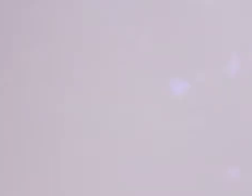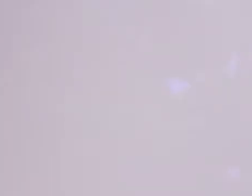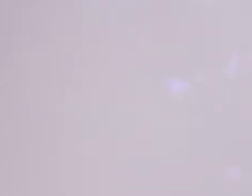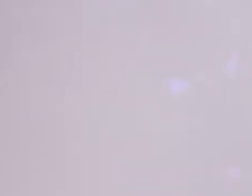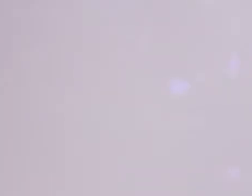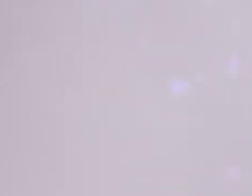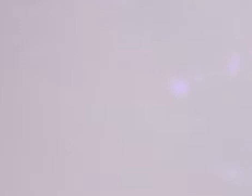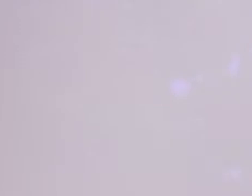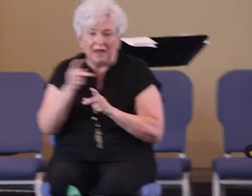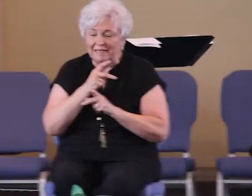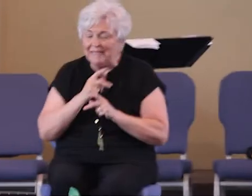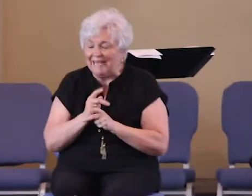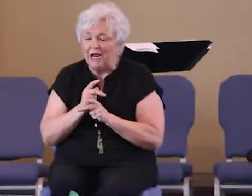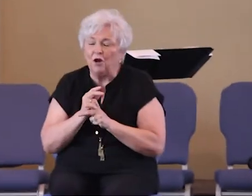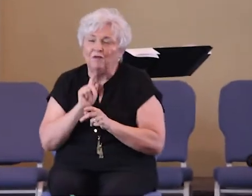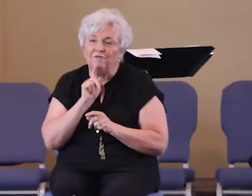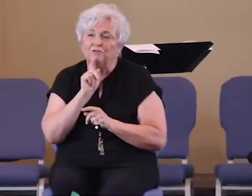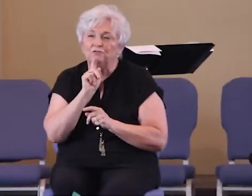not.